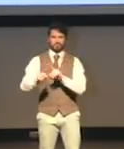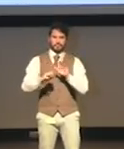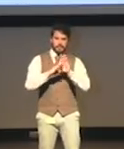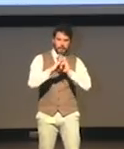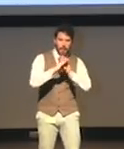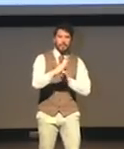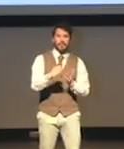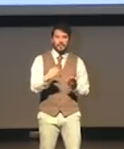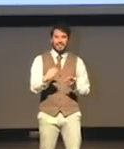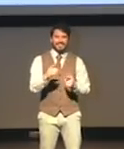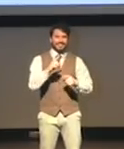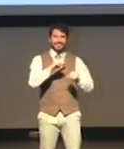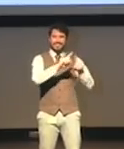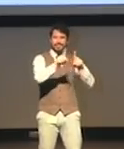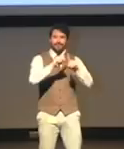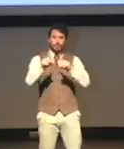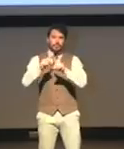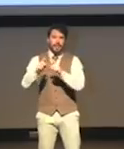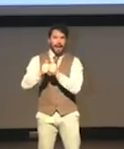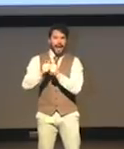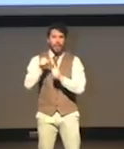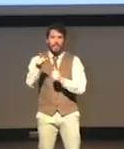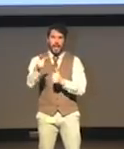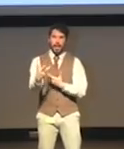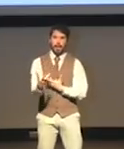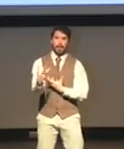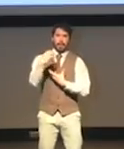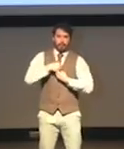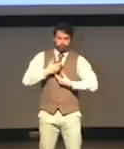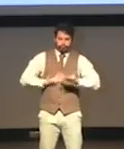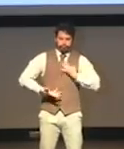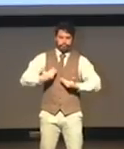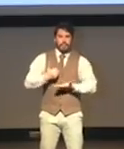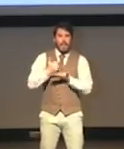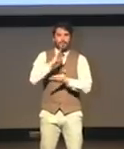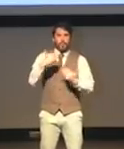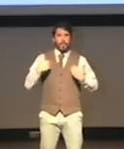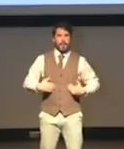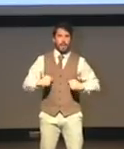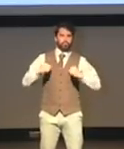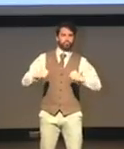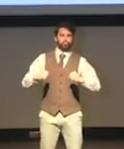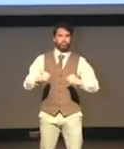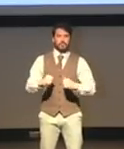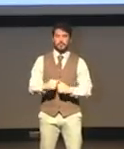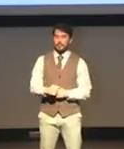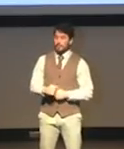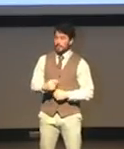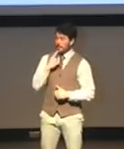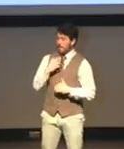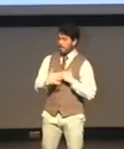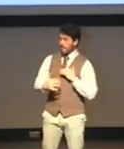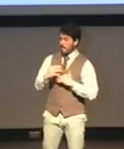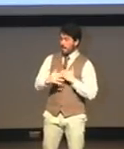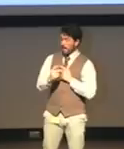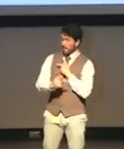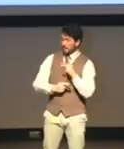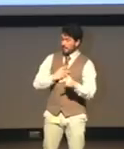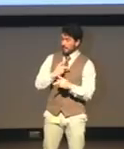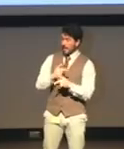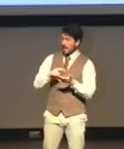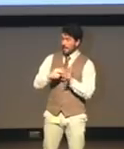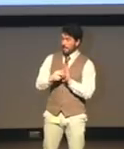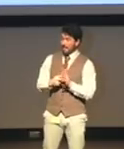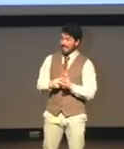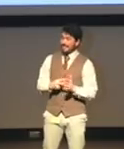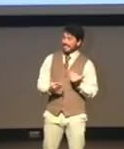approaches to the way that they provoke immunity. Okay. Is blood type related to susceptibility to